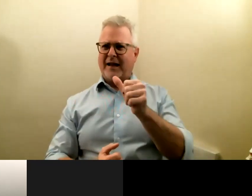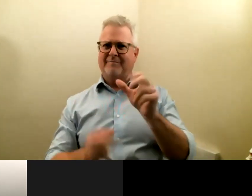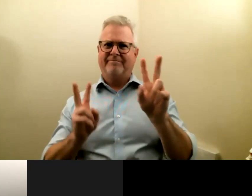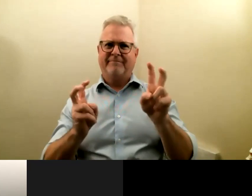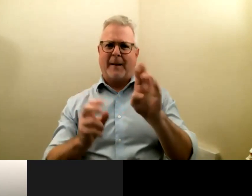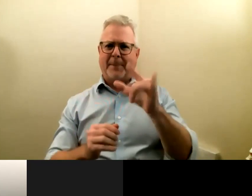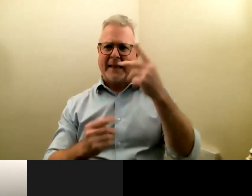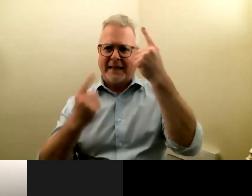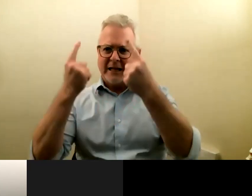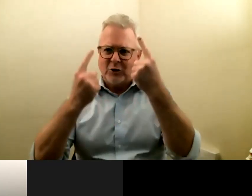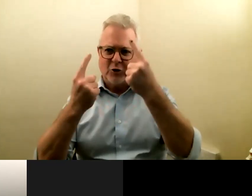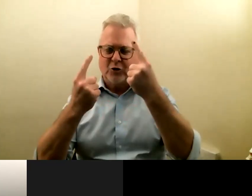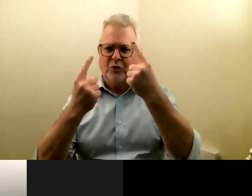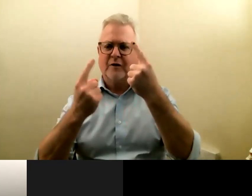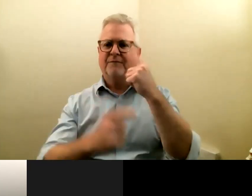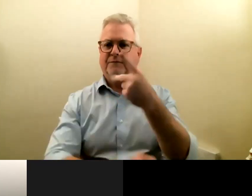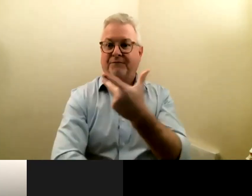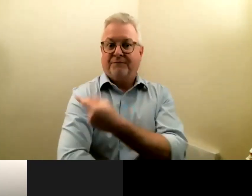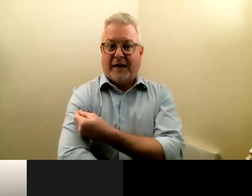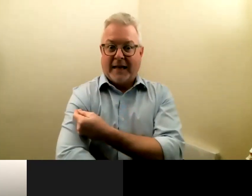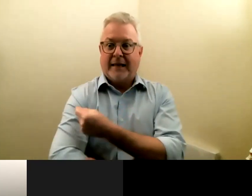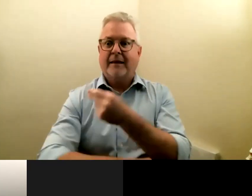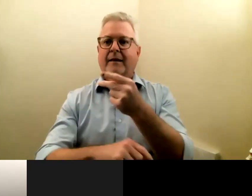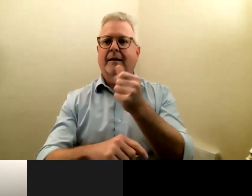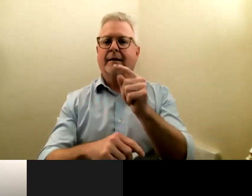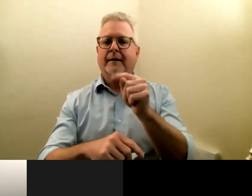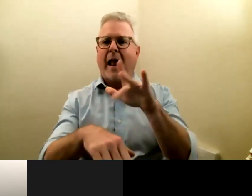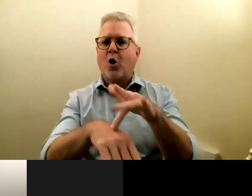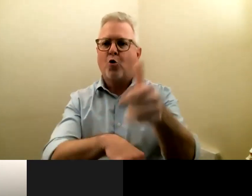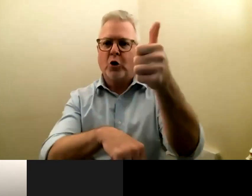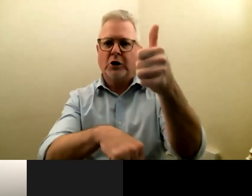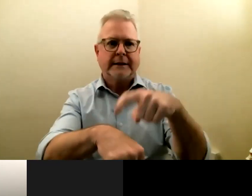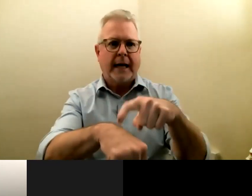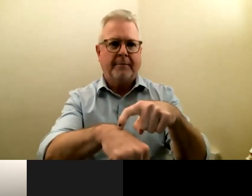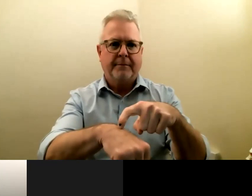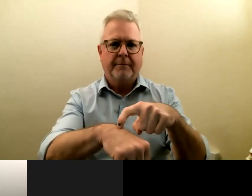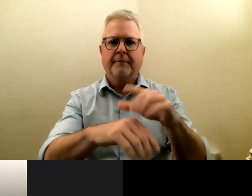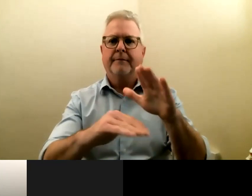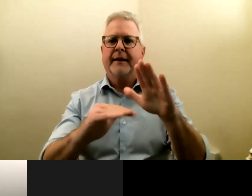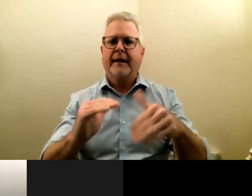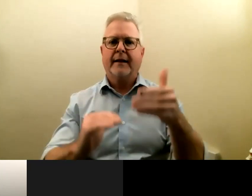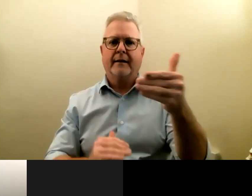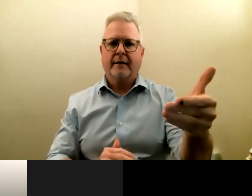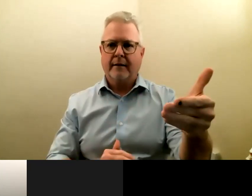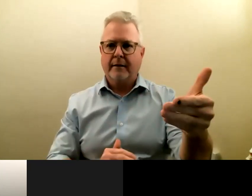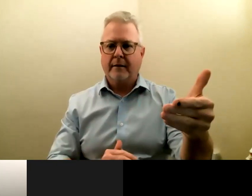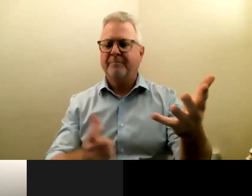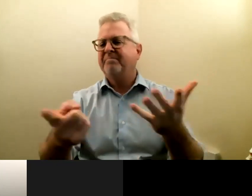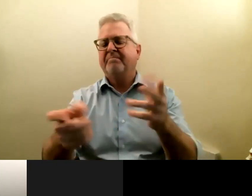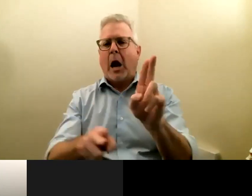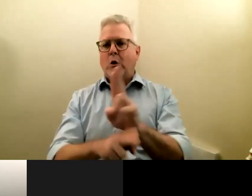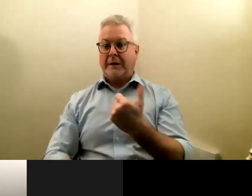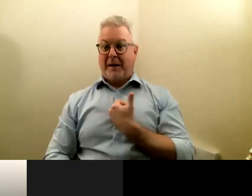but maybe they feel that they're not being considered for the vaccine at an earlier